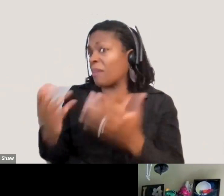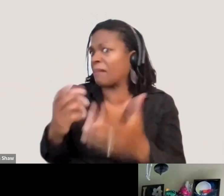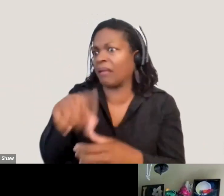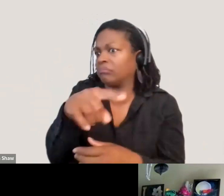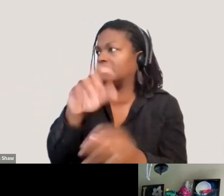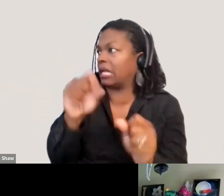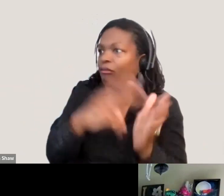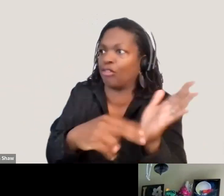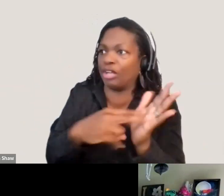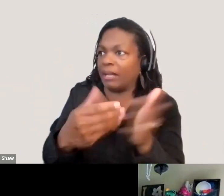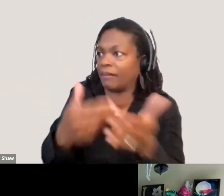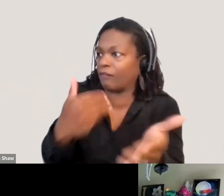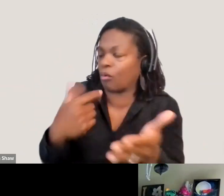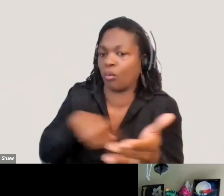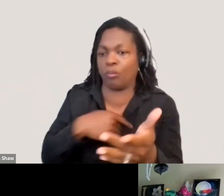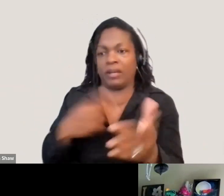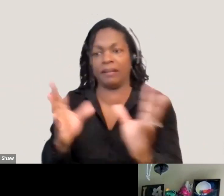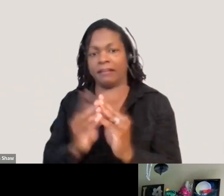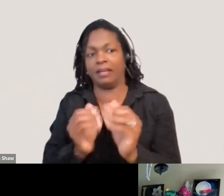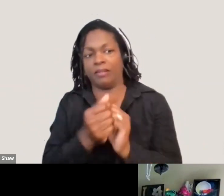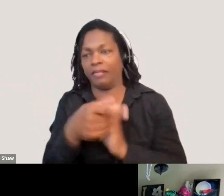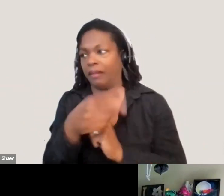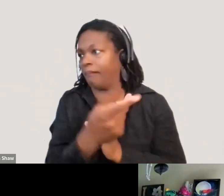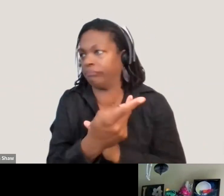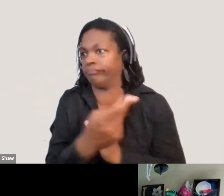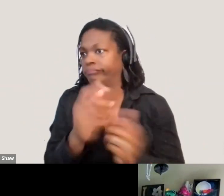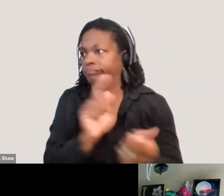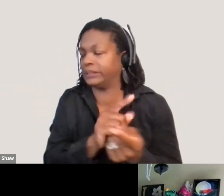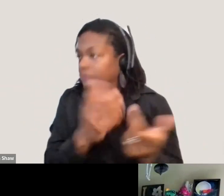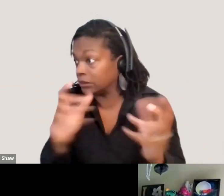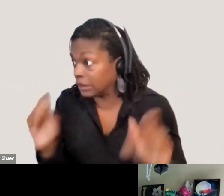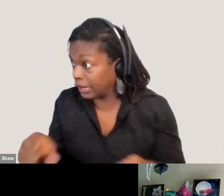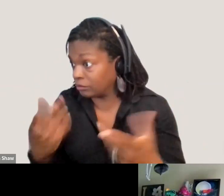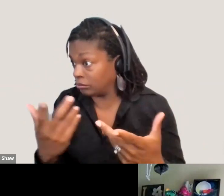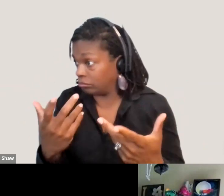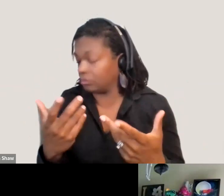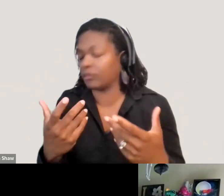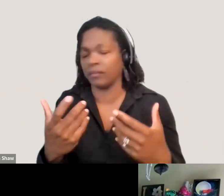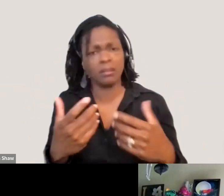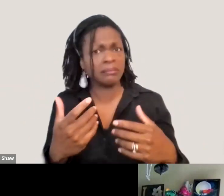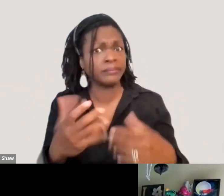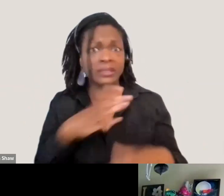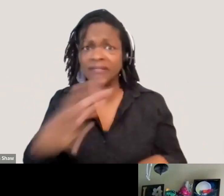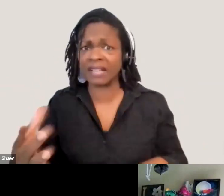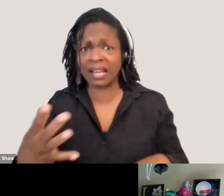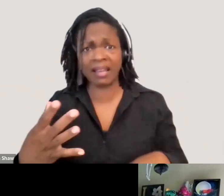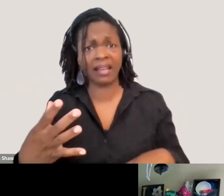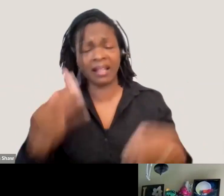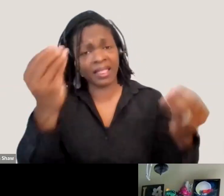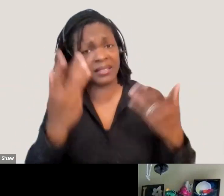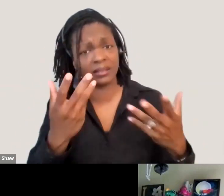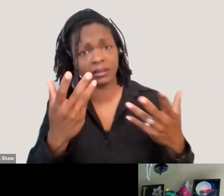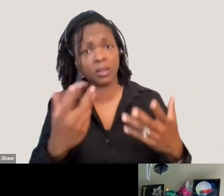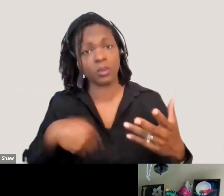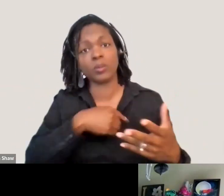I said. So we'd like you to get in touch with us and tell us how we can help you, because that's what we're trying to do, is